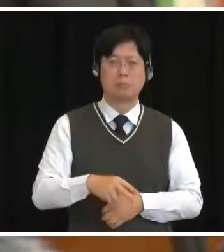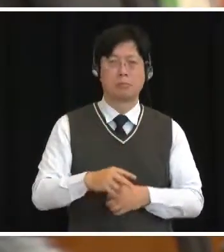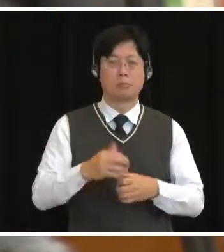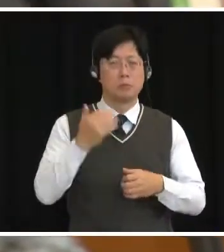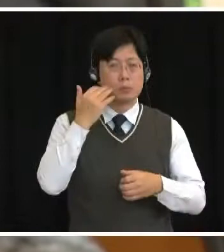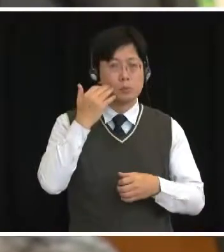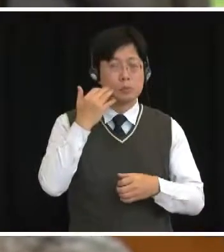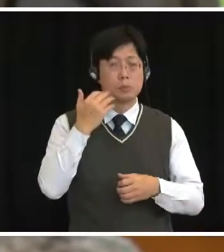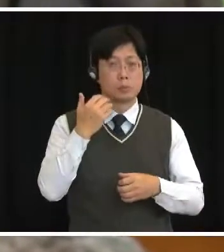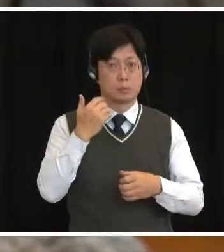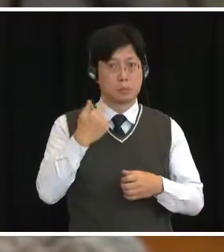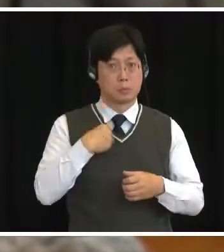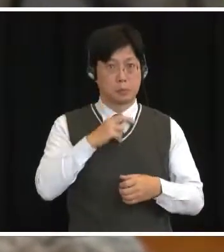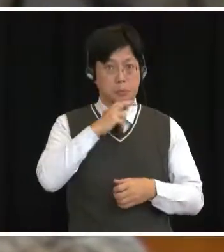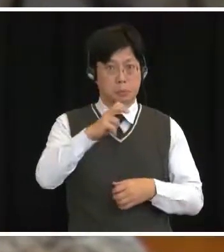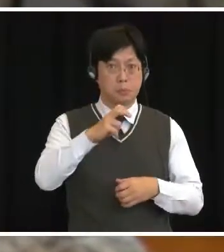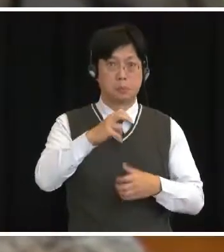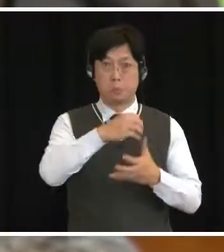and mores.